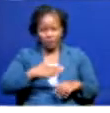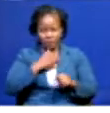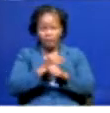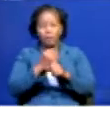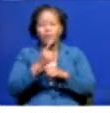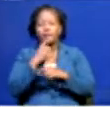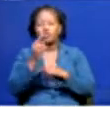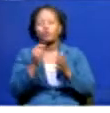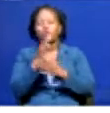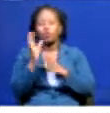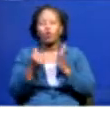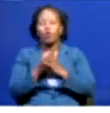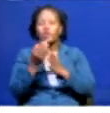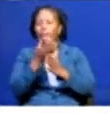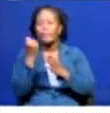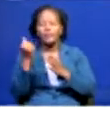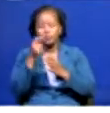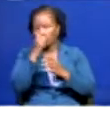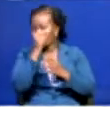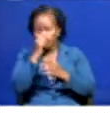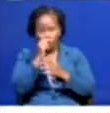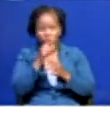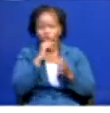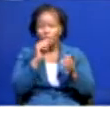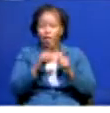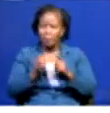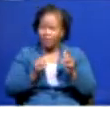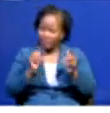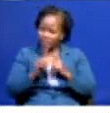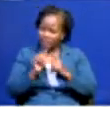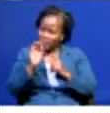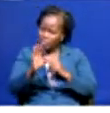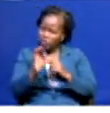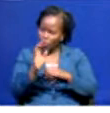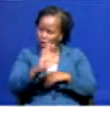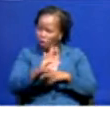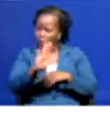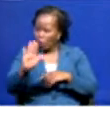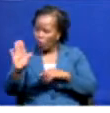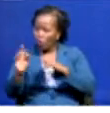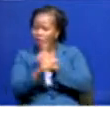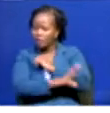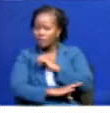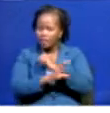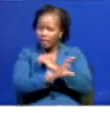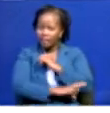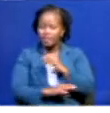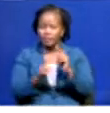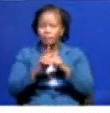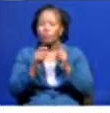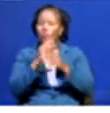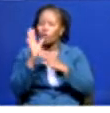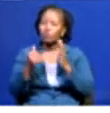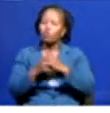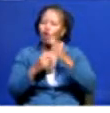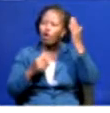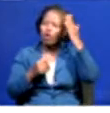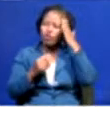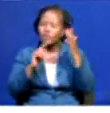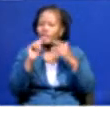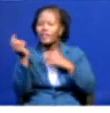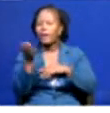best wishes to our brothers and sisters in your respective countries, and let them know the best of Kenya.